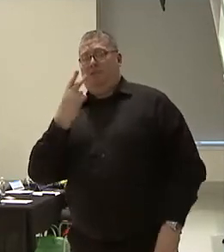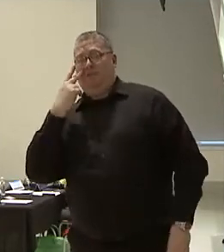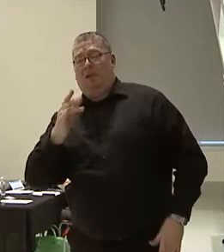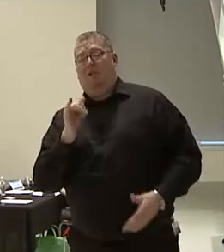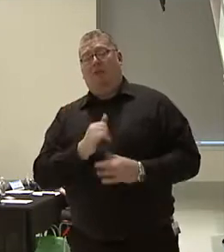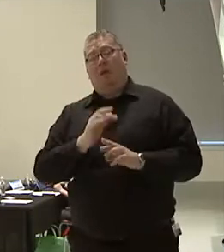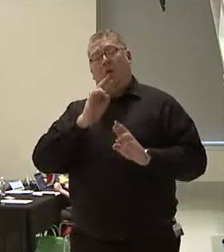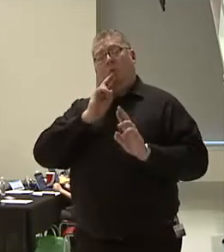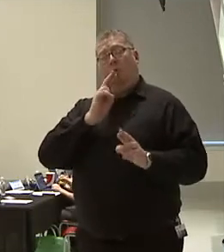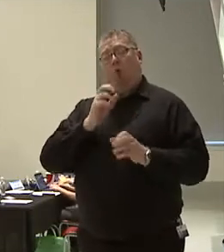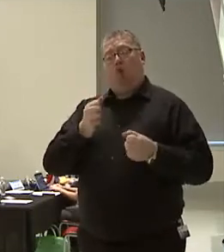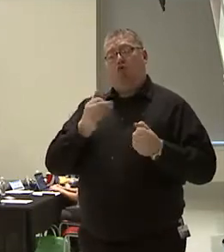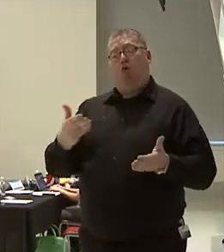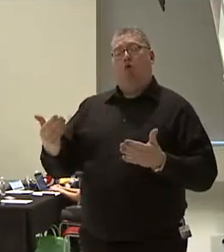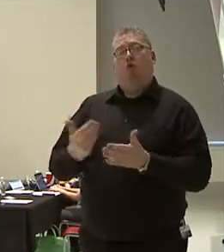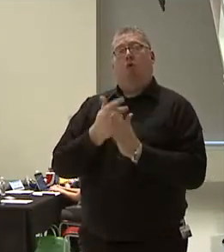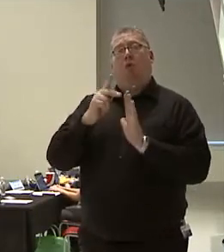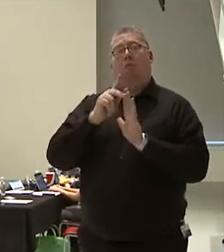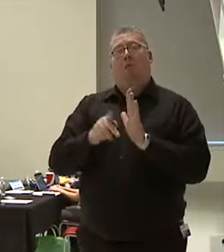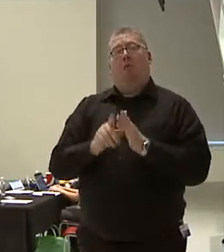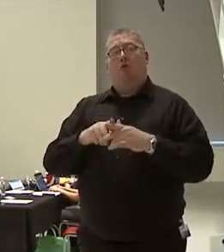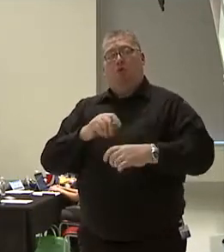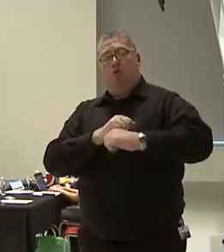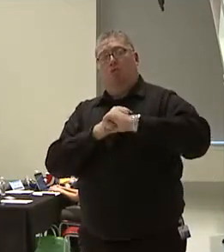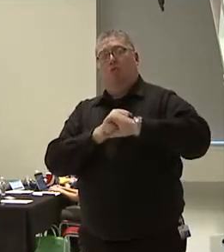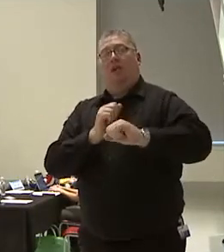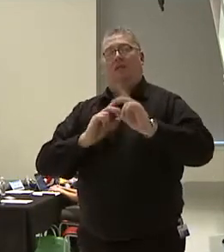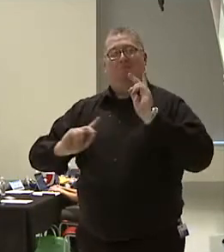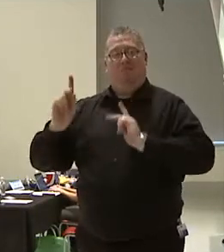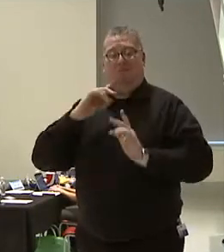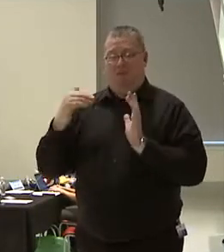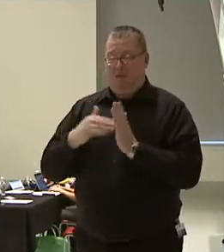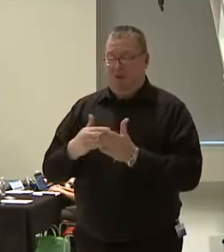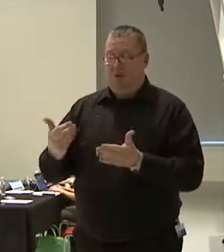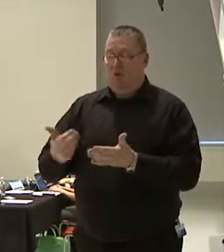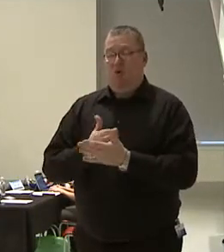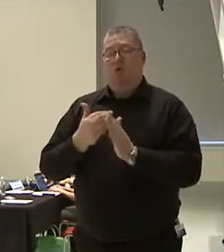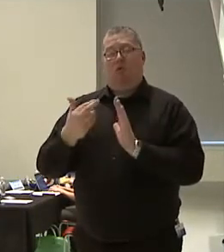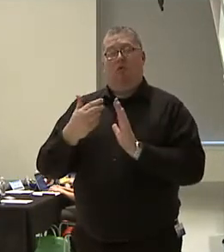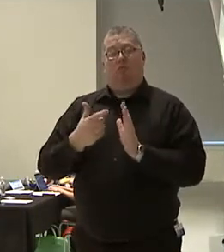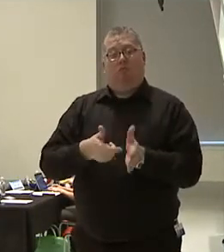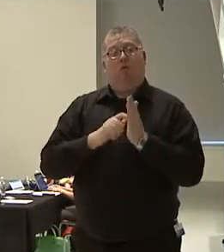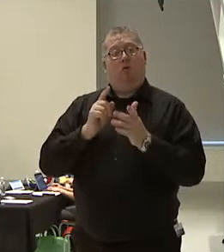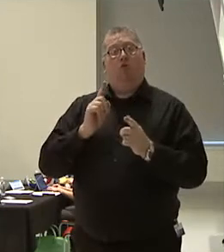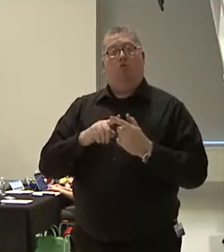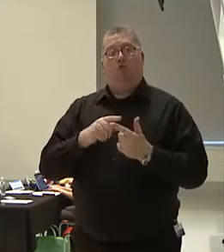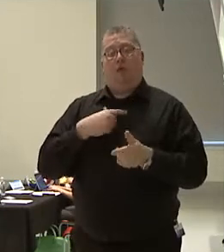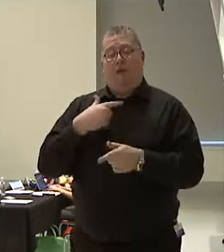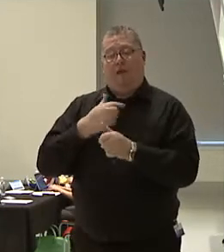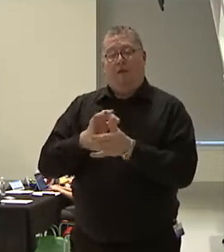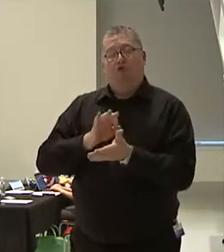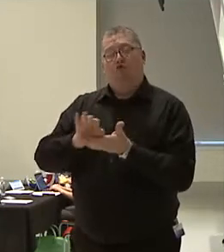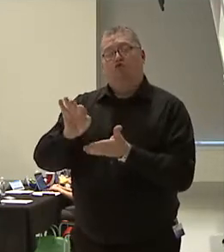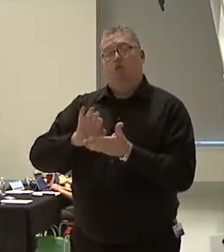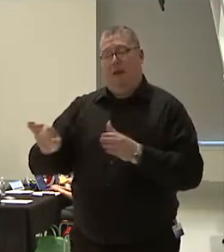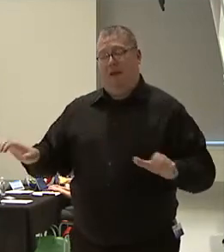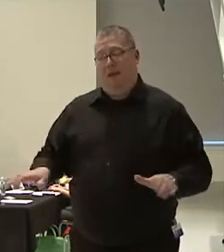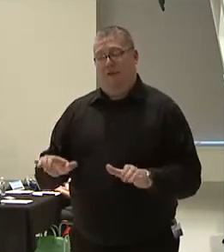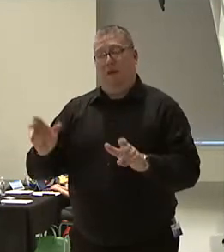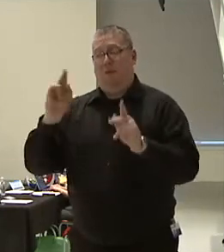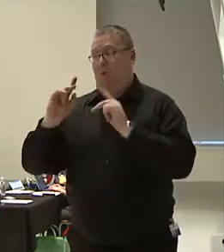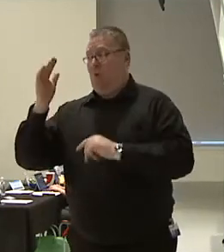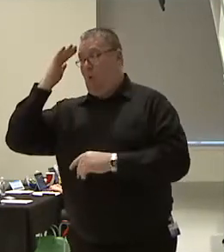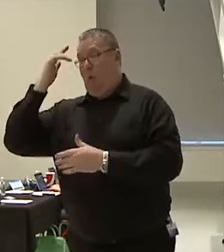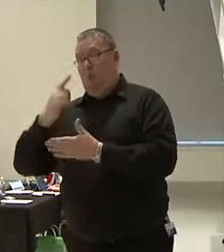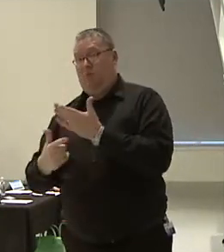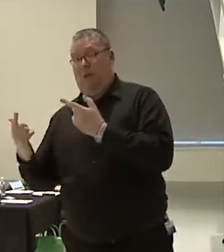sparked off new regulations to protect tenants in Oakland. It sparked off new regulations to require tracking of activity so our communities would be informed about what was